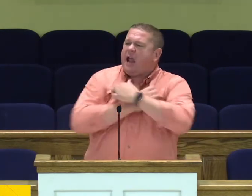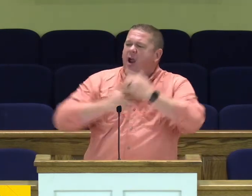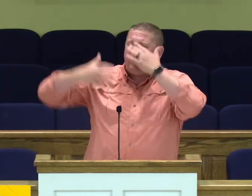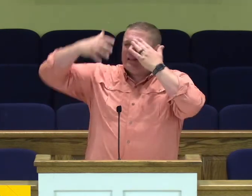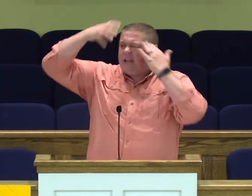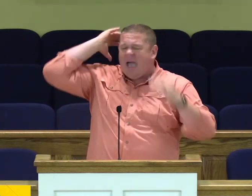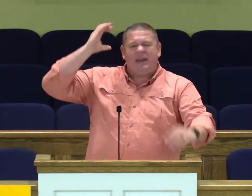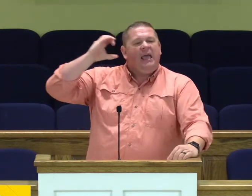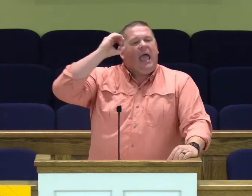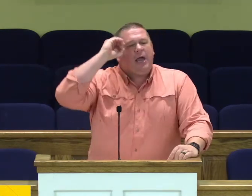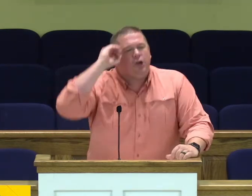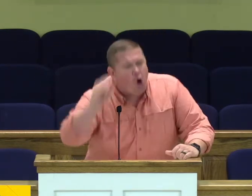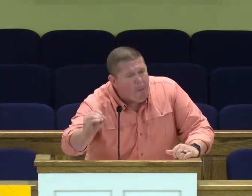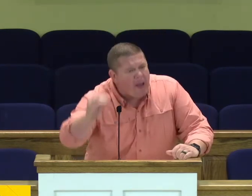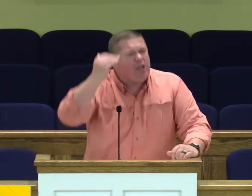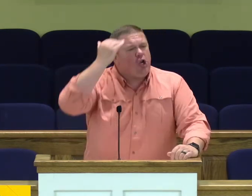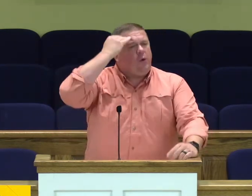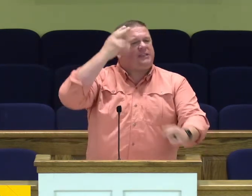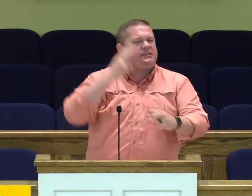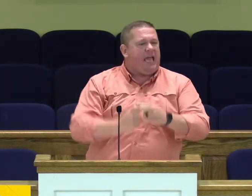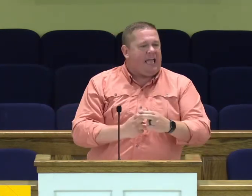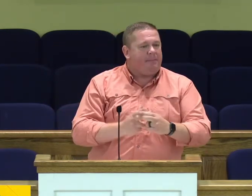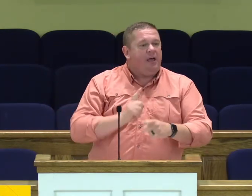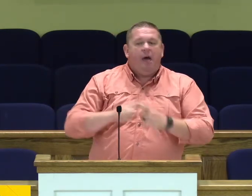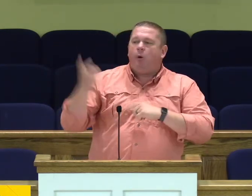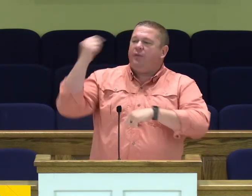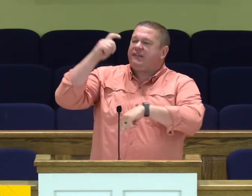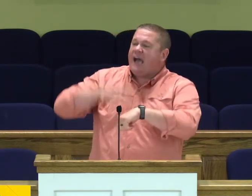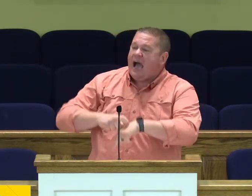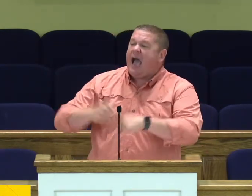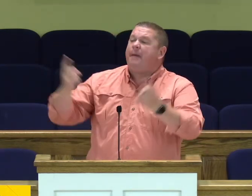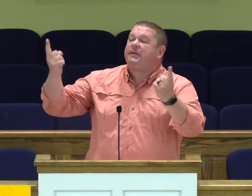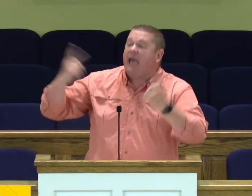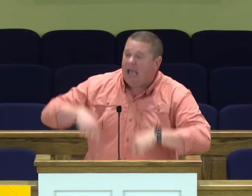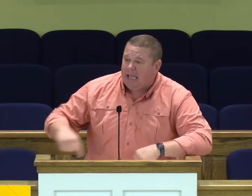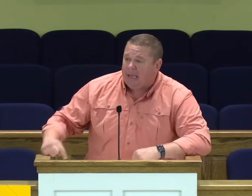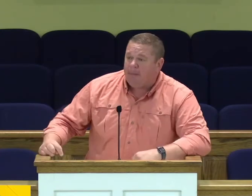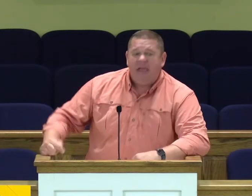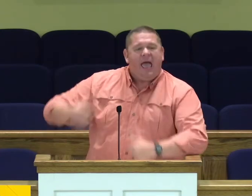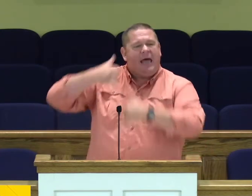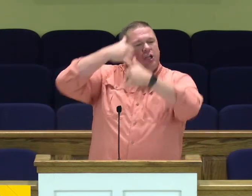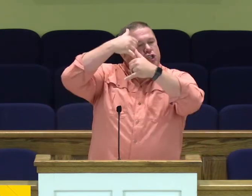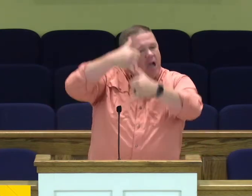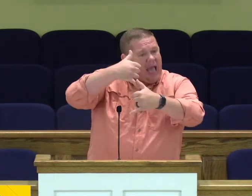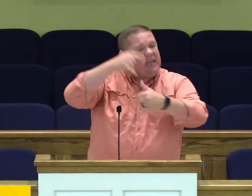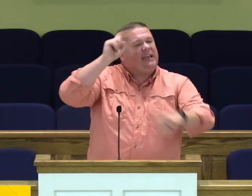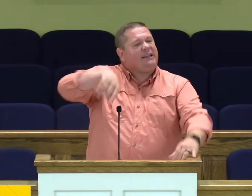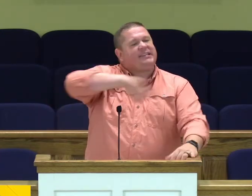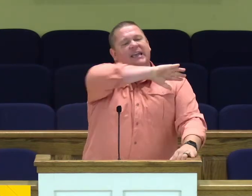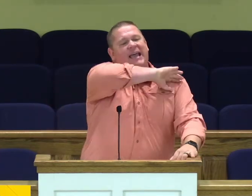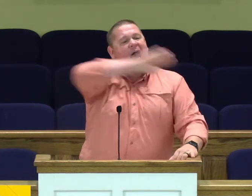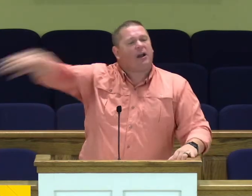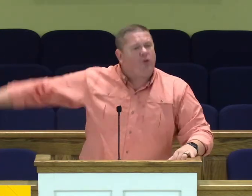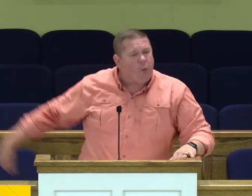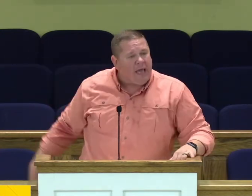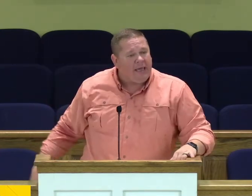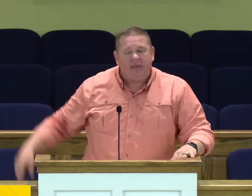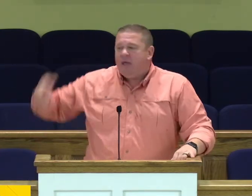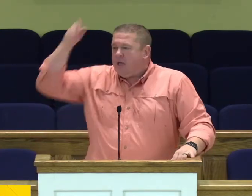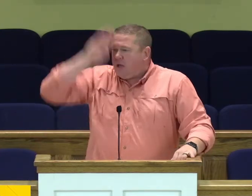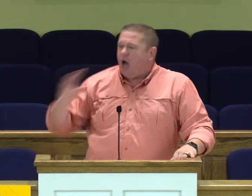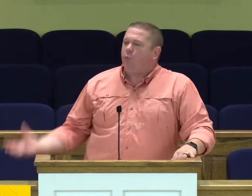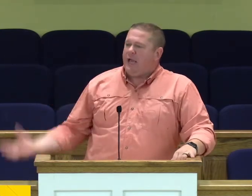a bear and a lion, and nobody knew his name. But when the time came and a giant needed taken out of the